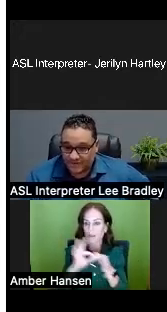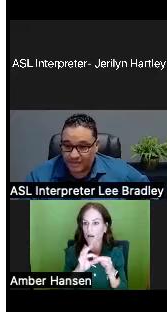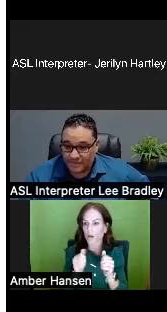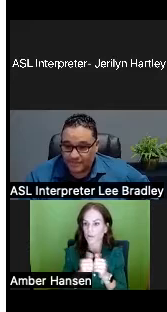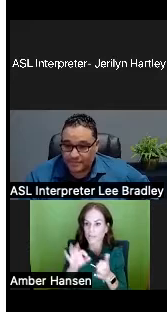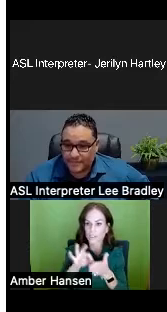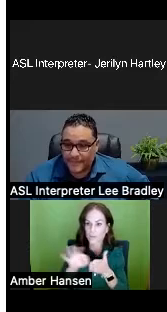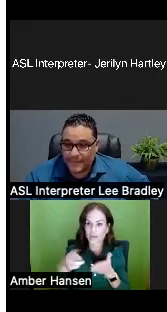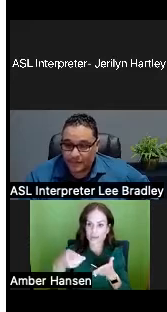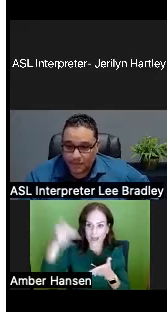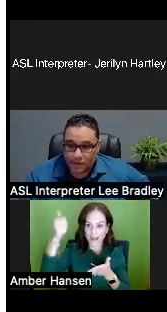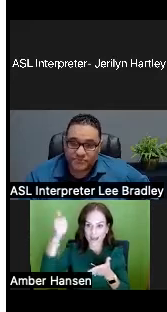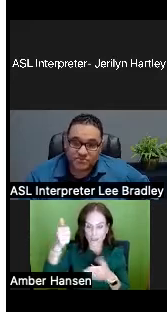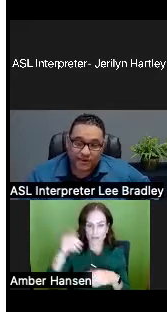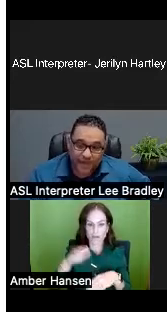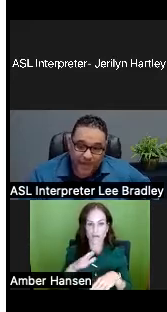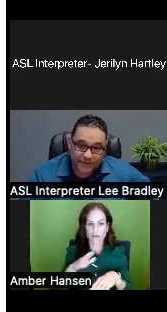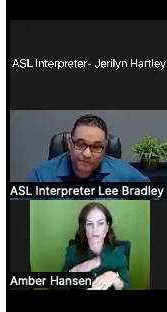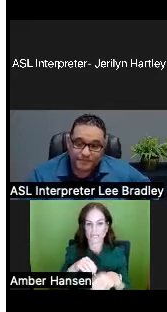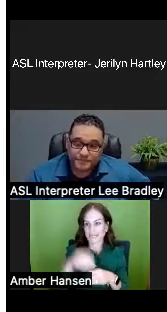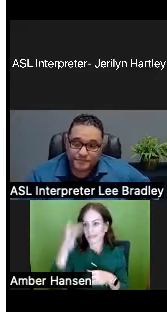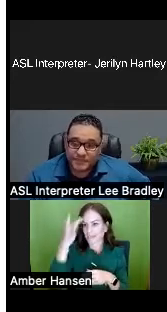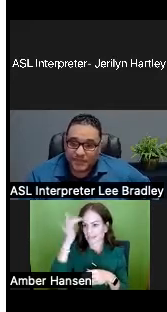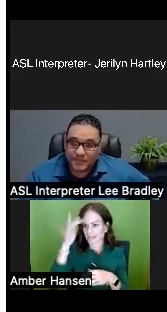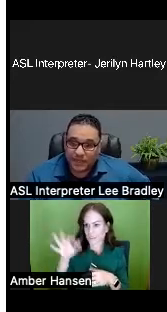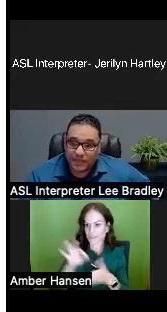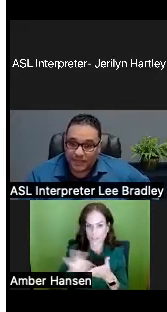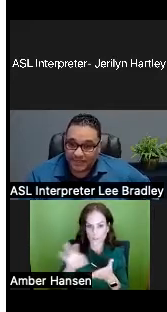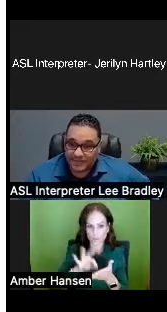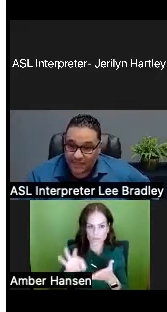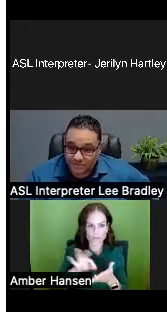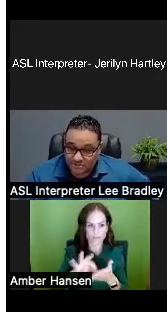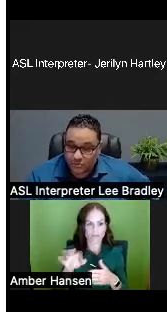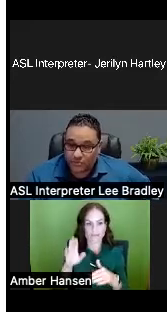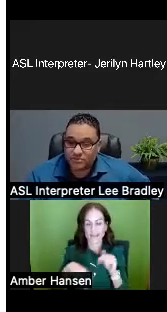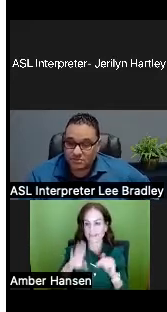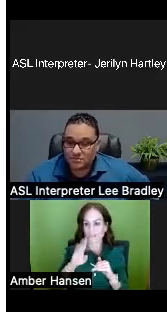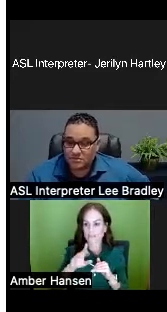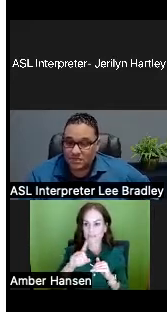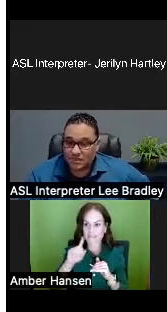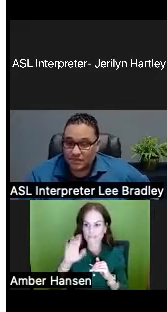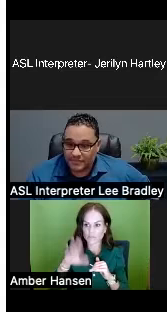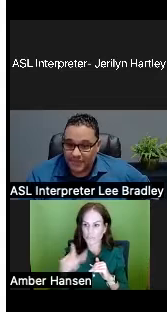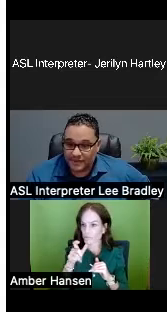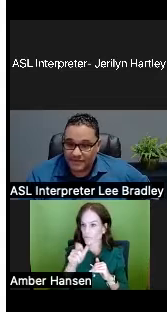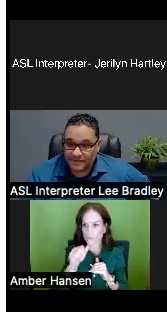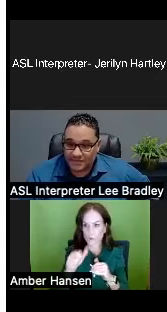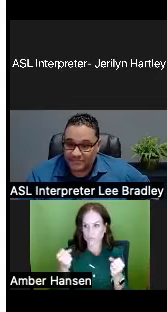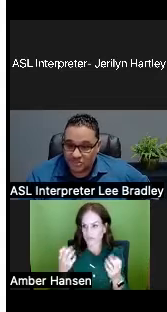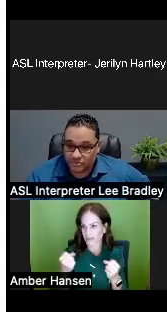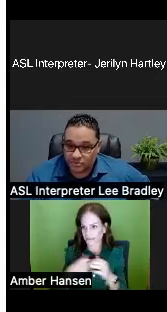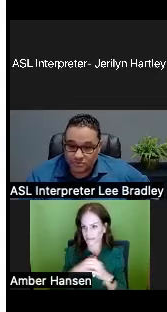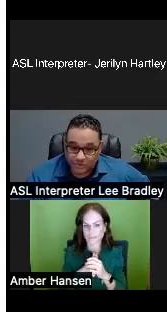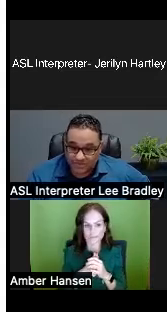language development, along with scoring higher in intelligence scores than